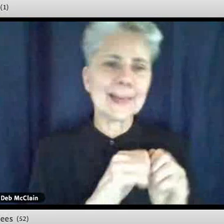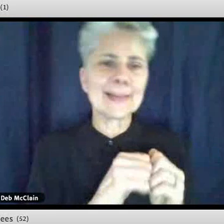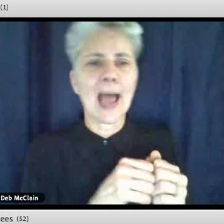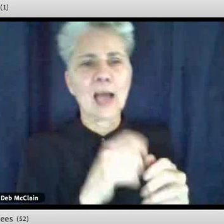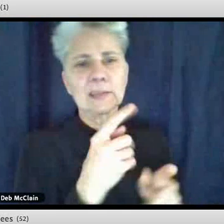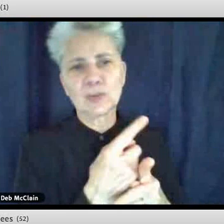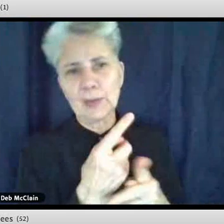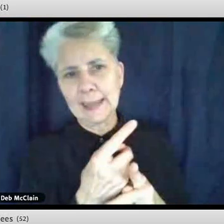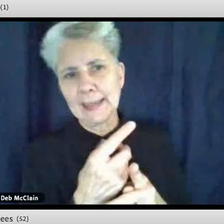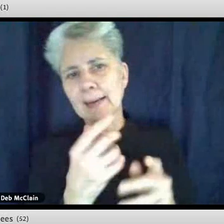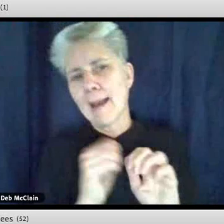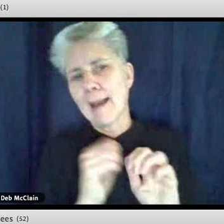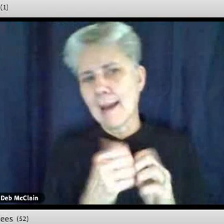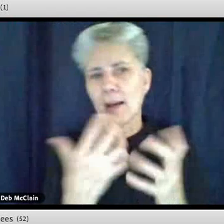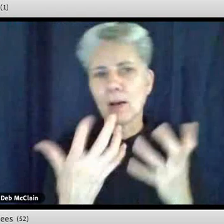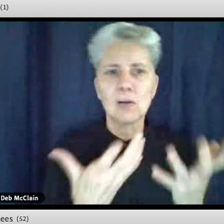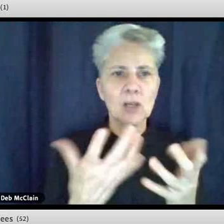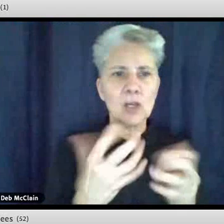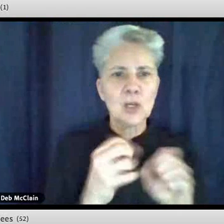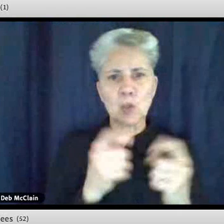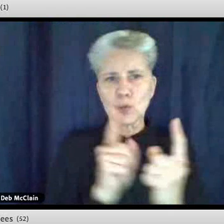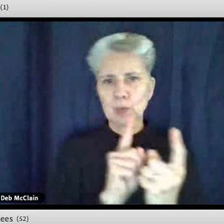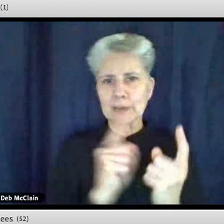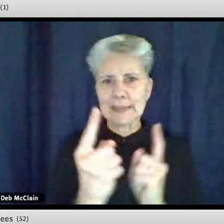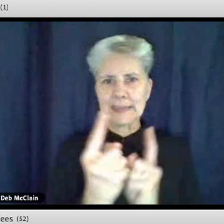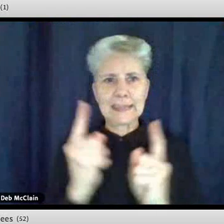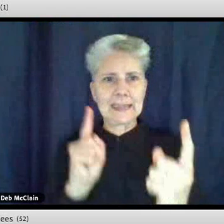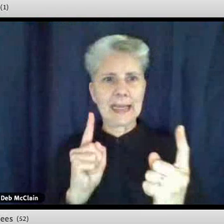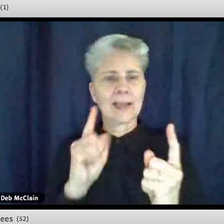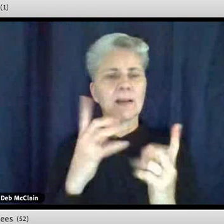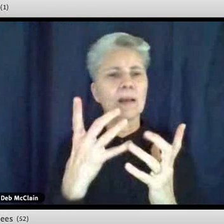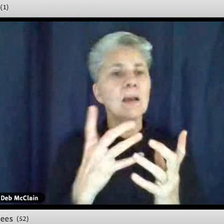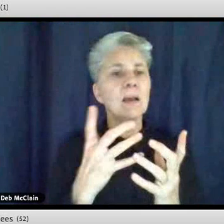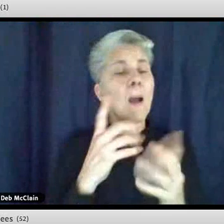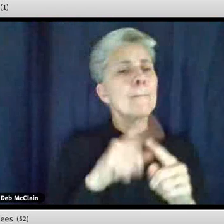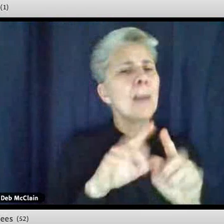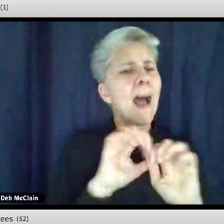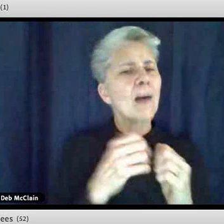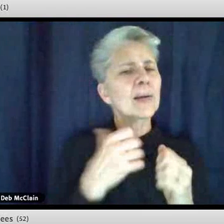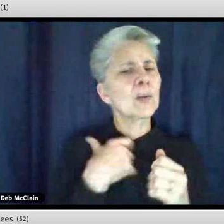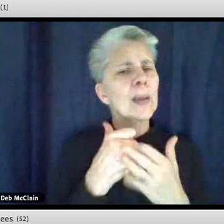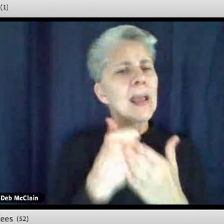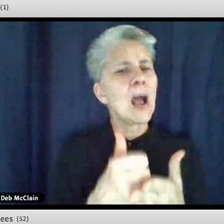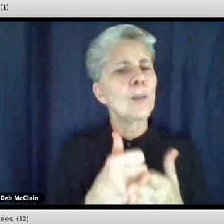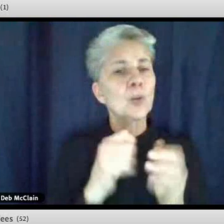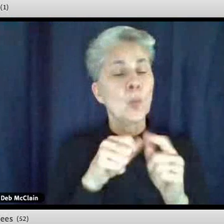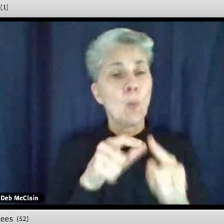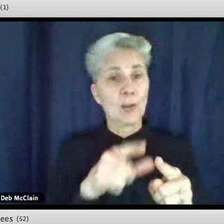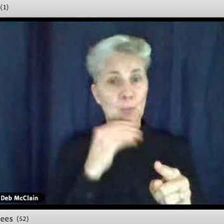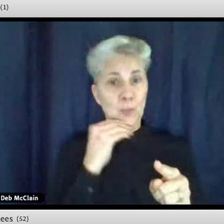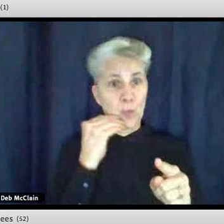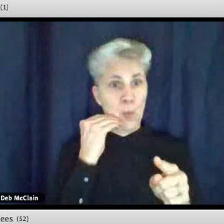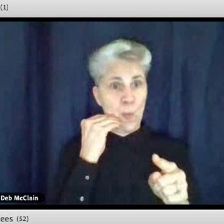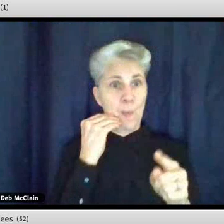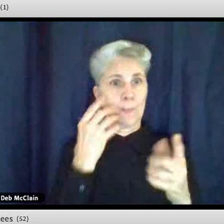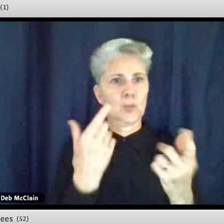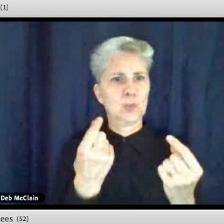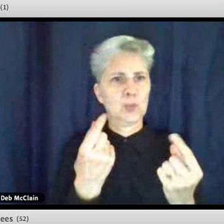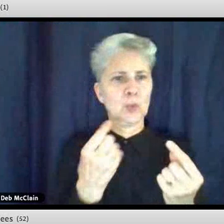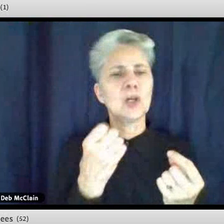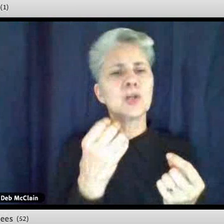coronavirus information, this is what it is, this is how you can treat it, in terms of social distancing and washing your hands, but hey, how can